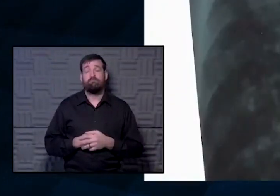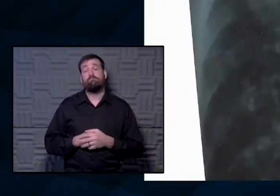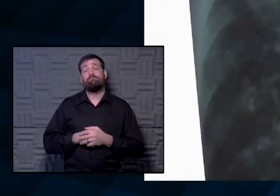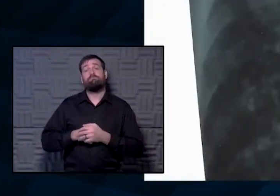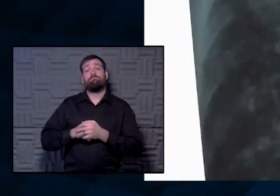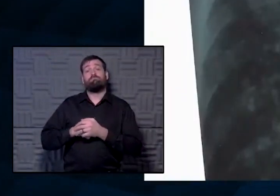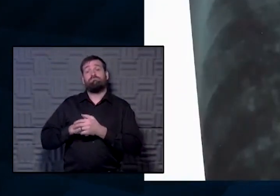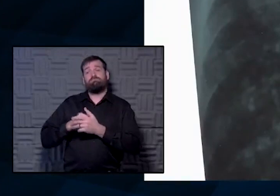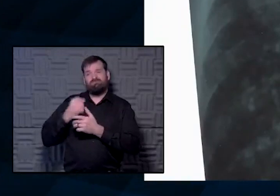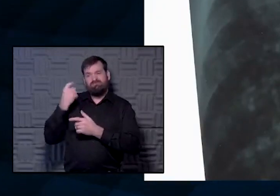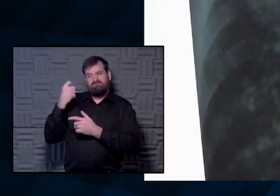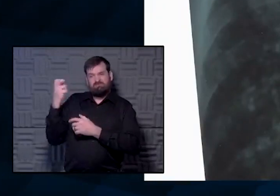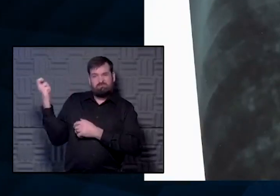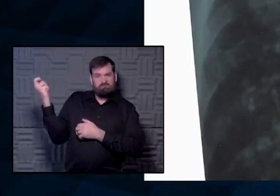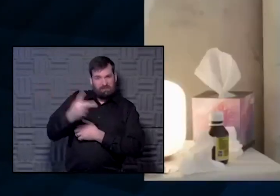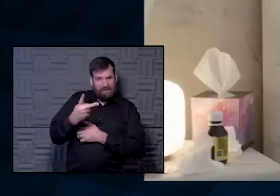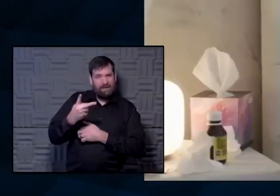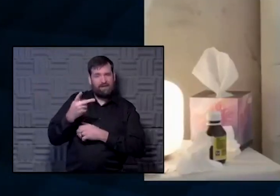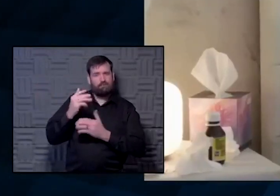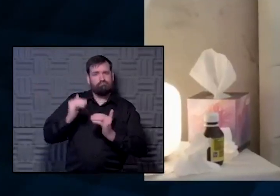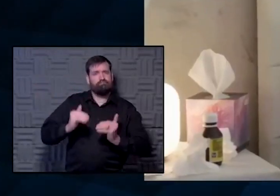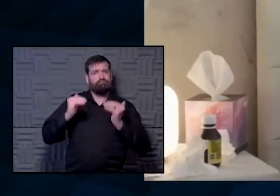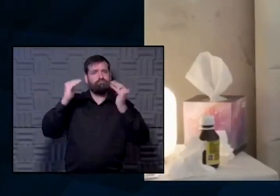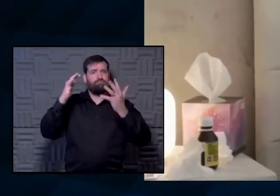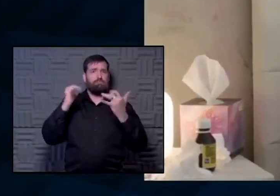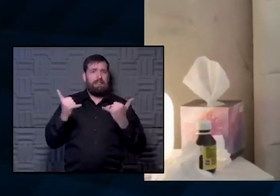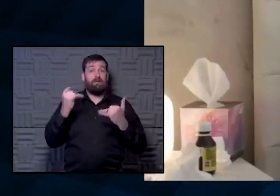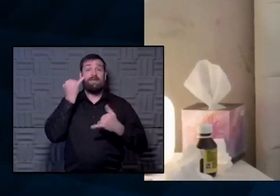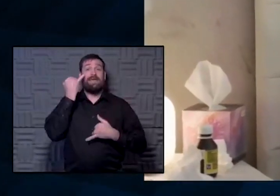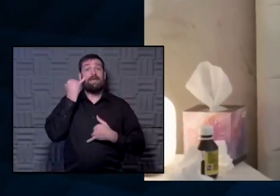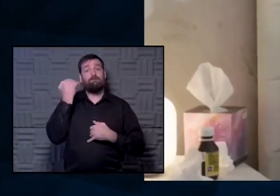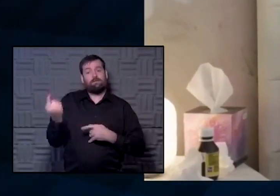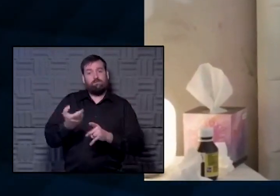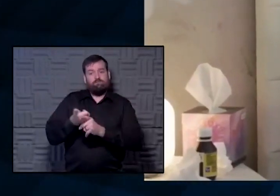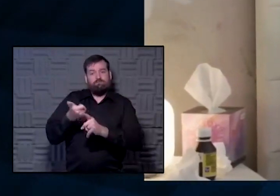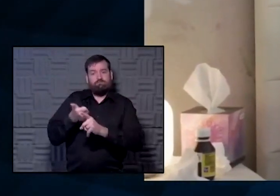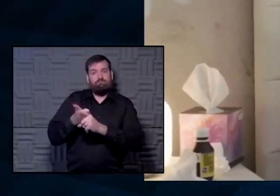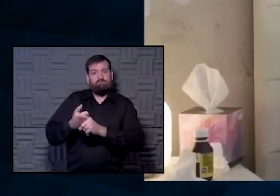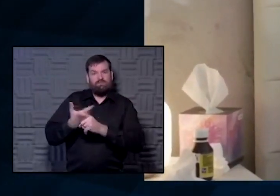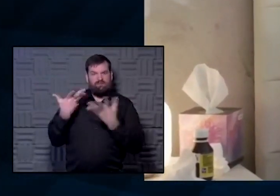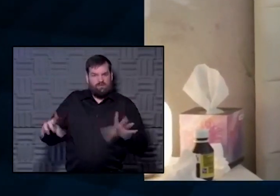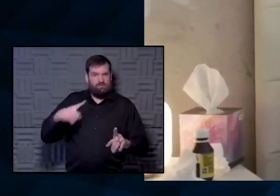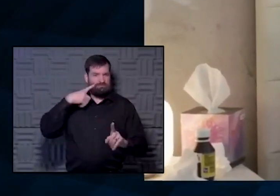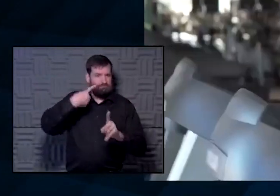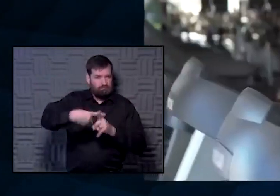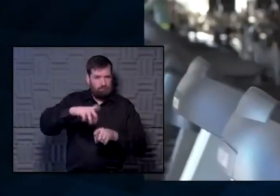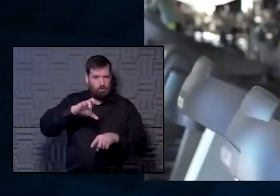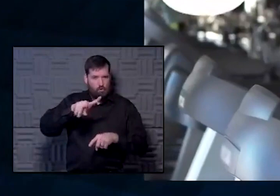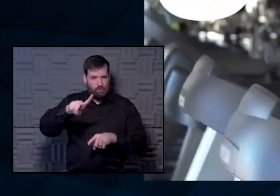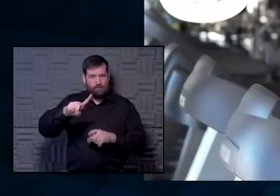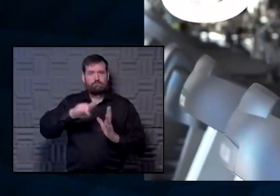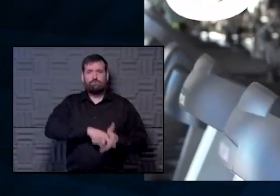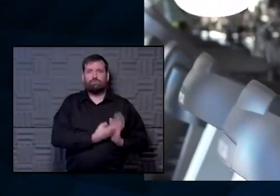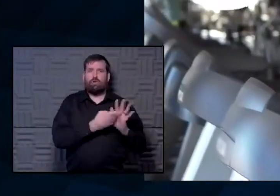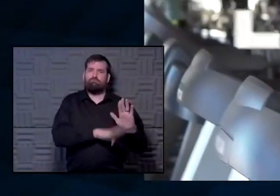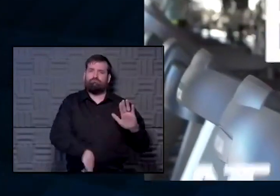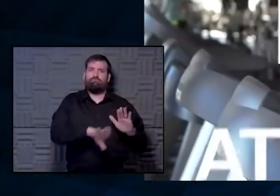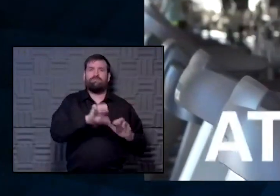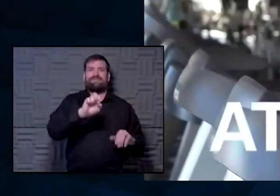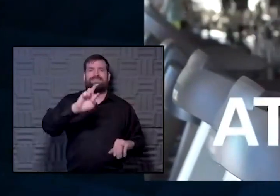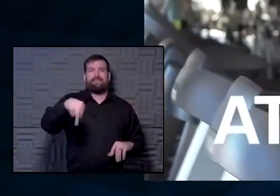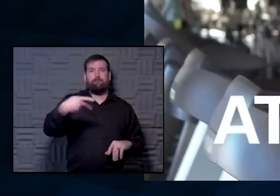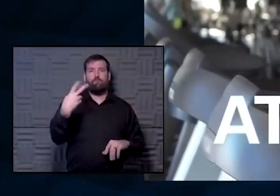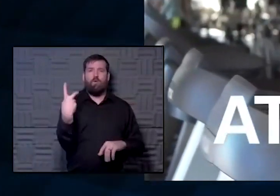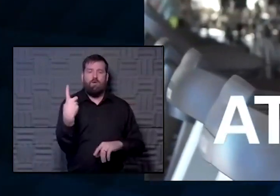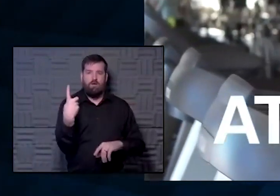Graduated return to play shows that if you take someone who's been positive and you can start them out with step one, let them